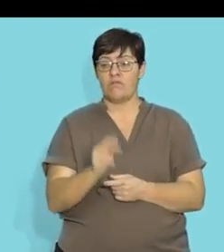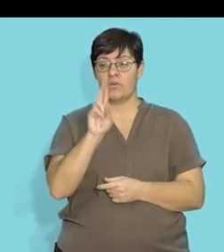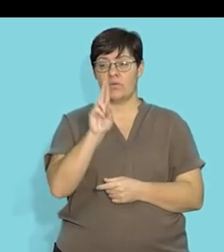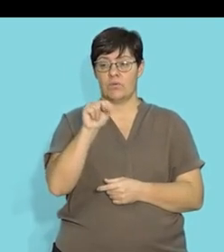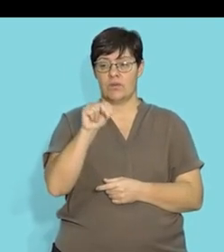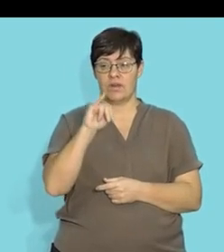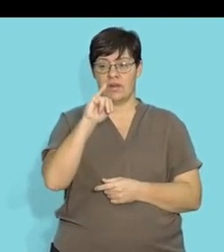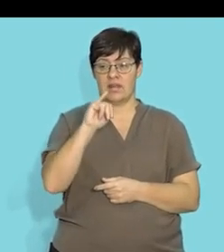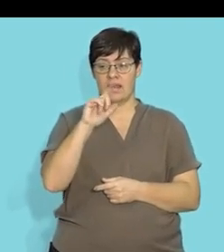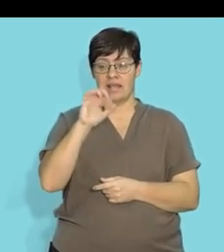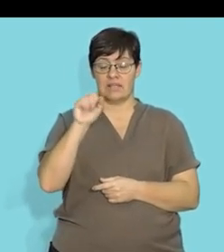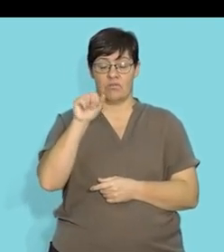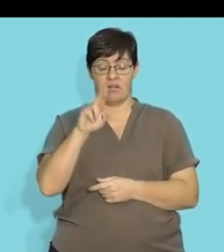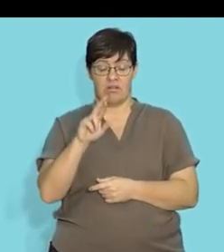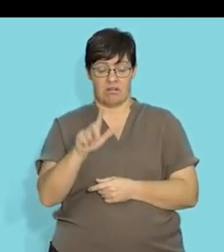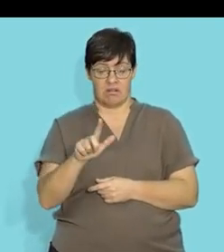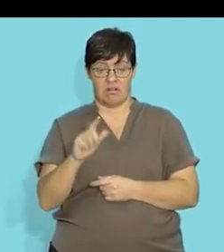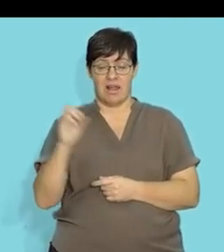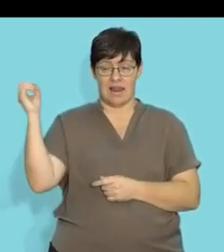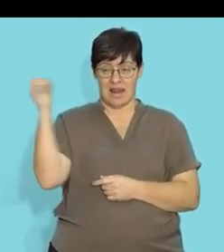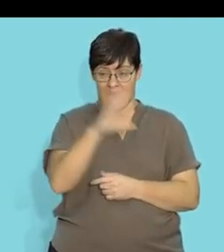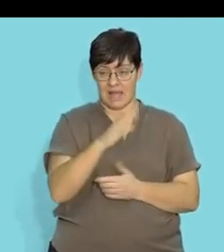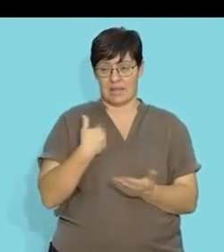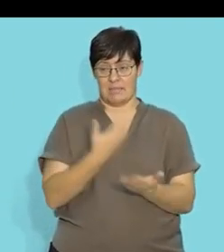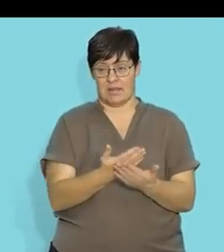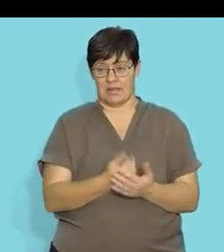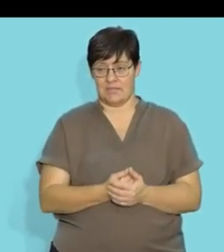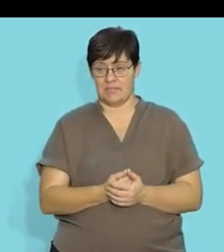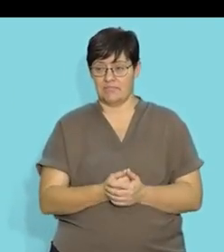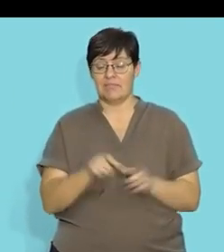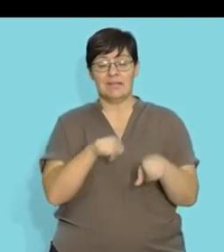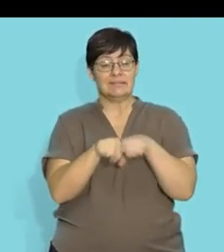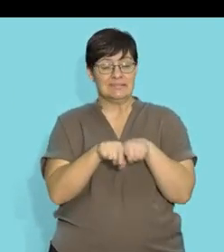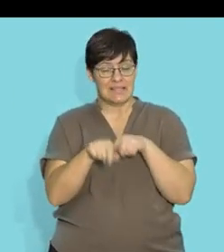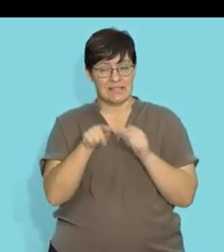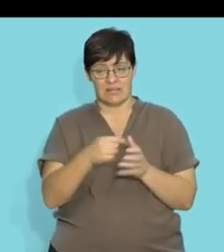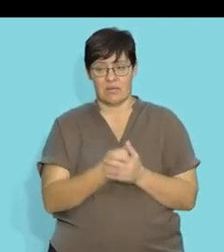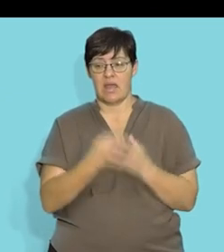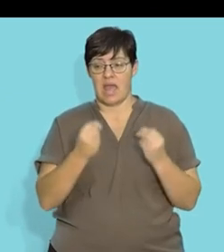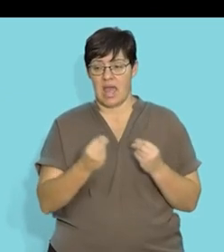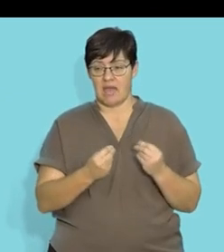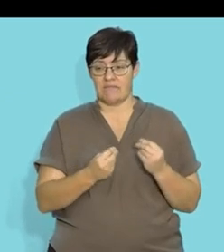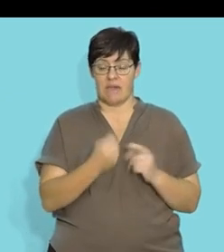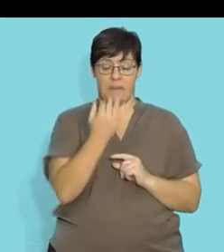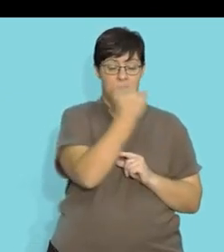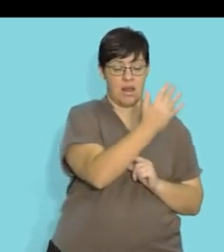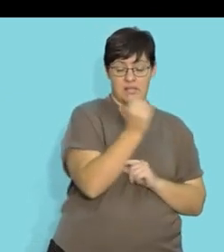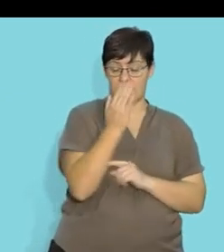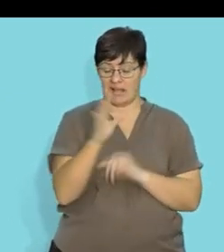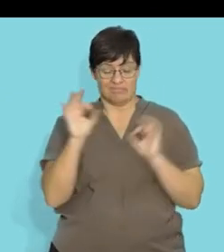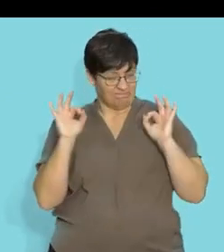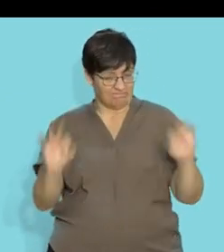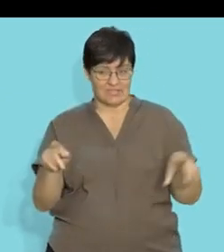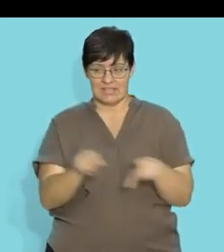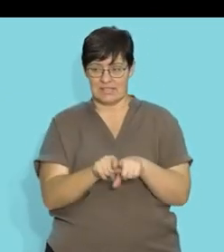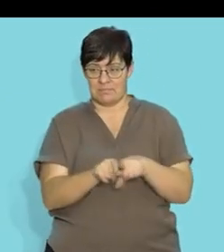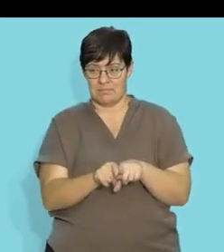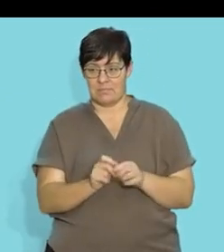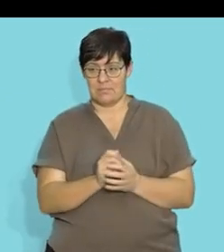when a unilateral light is applied. In this experiment, we've got two plants exactly the